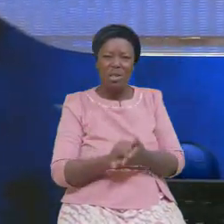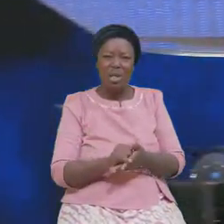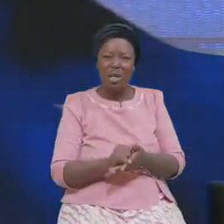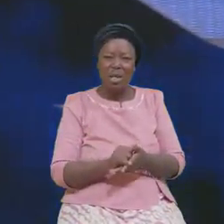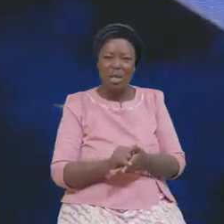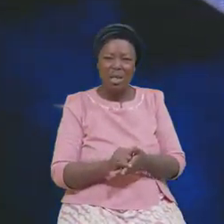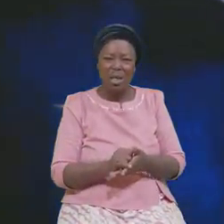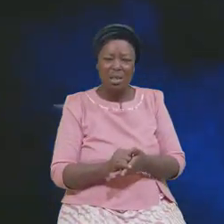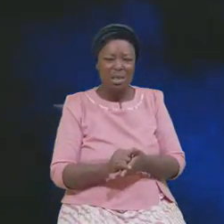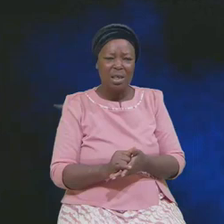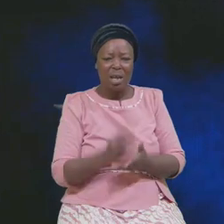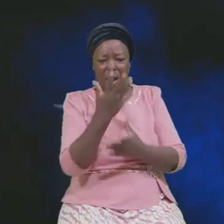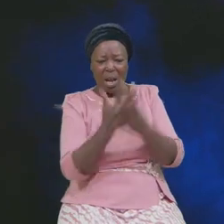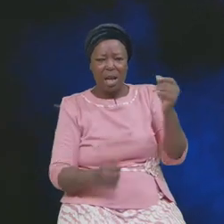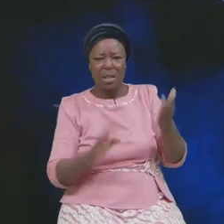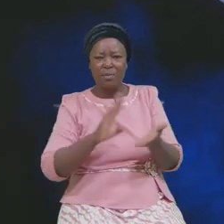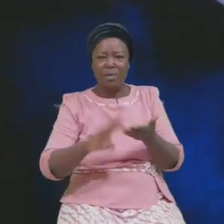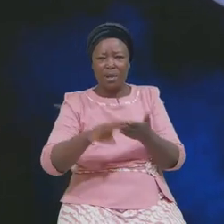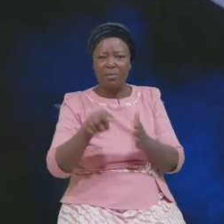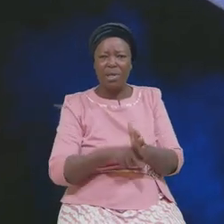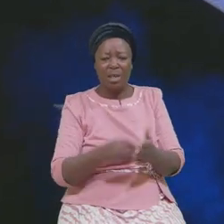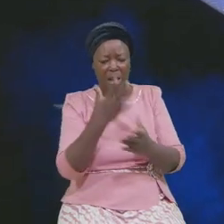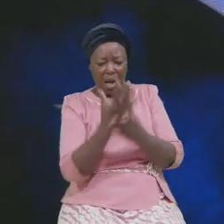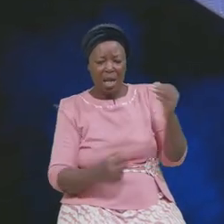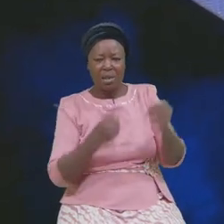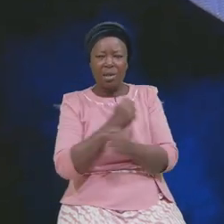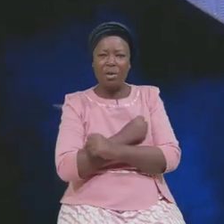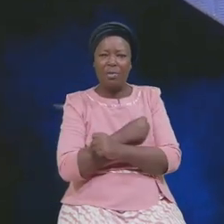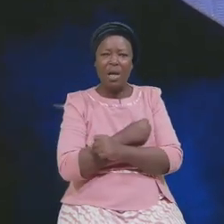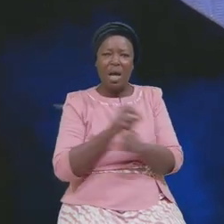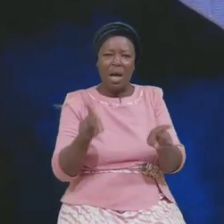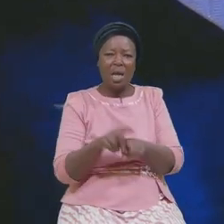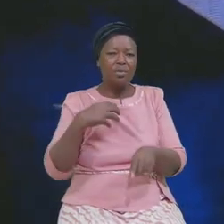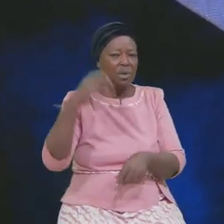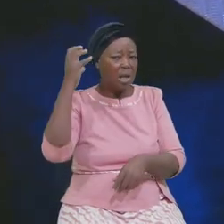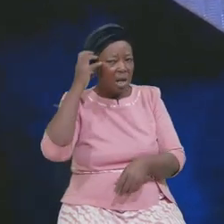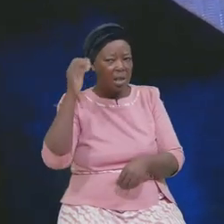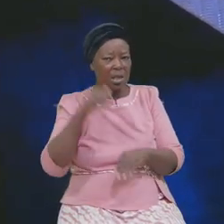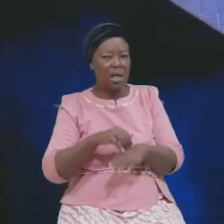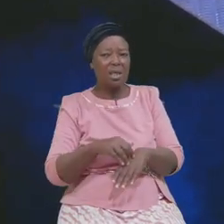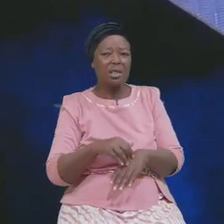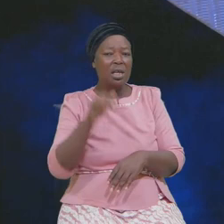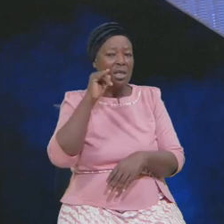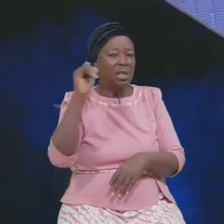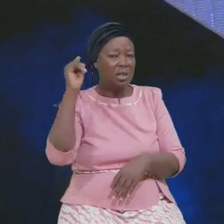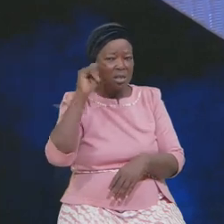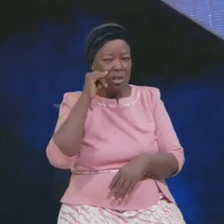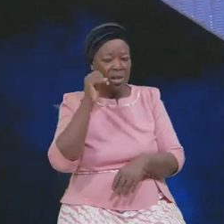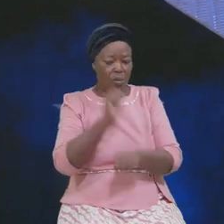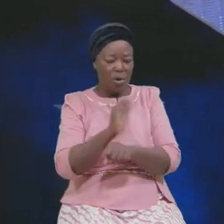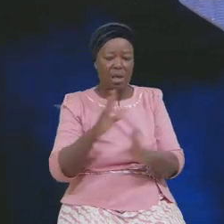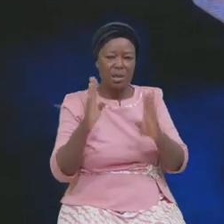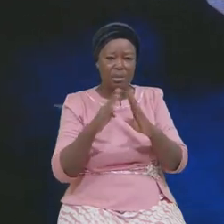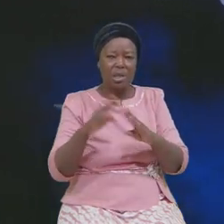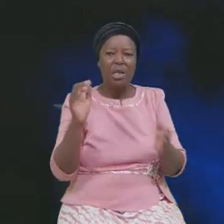lacks forgiveness, like we had at yesterday's workers' meeting, that we